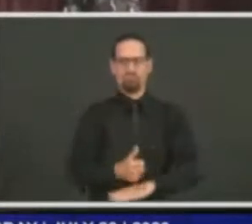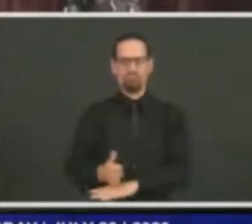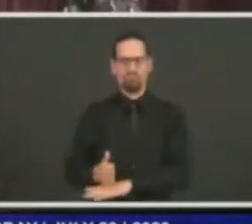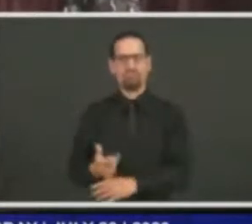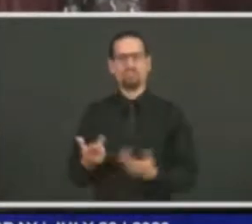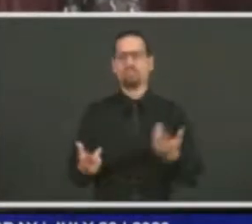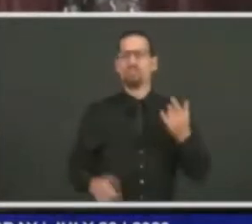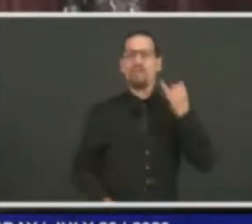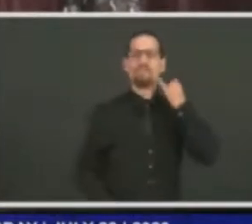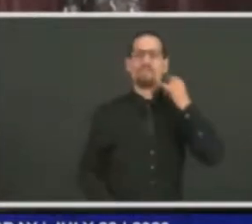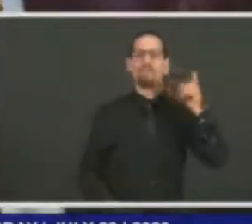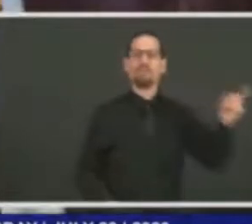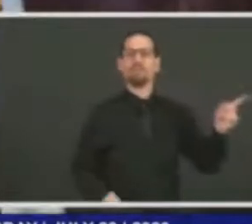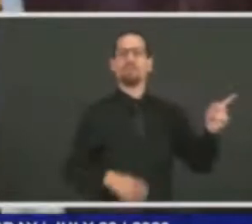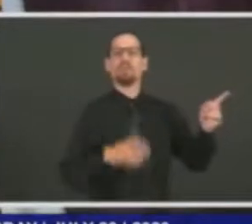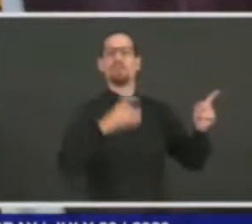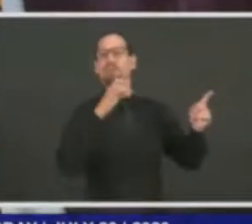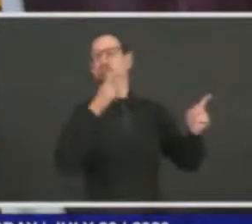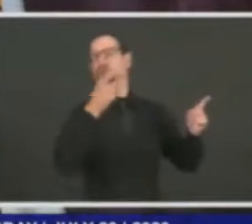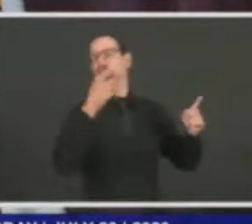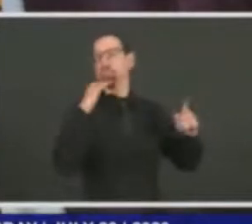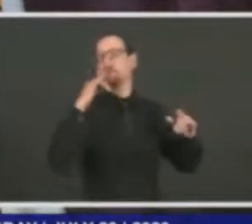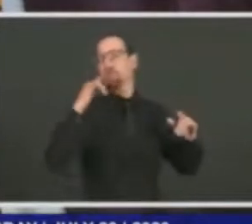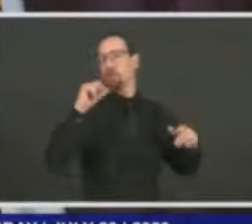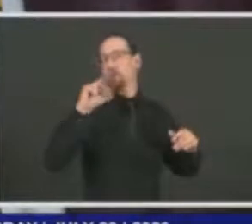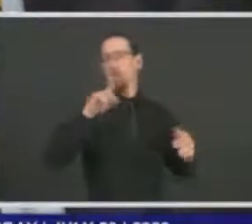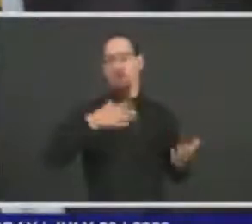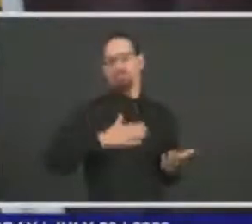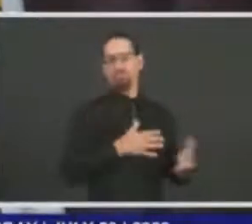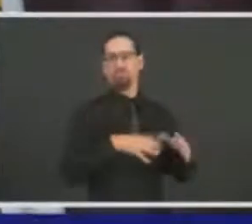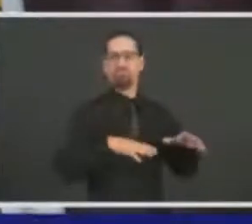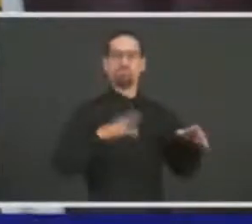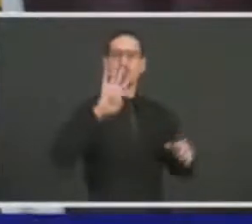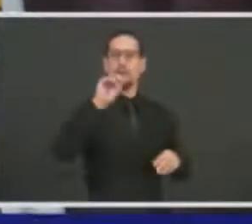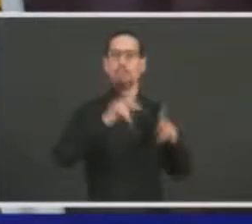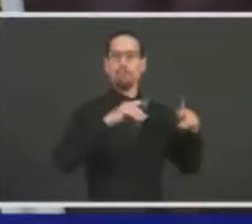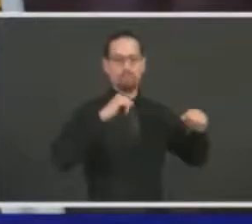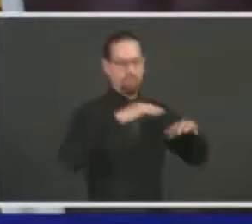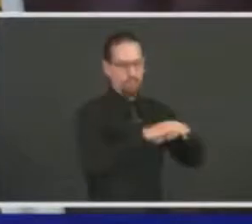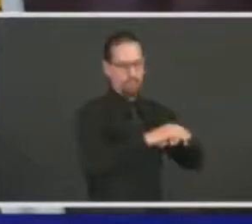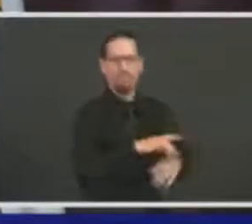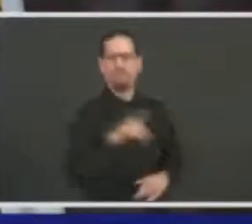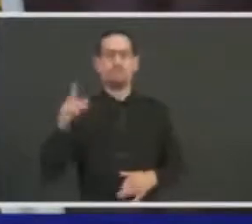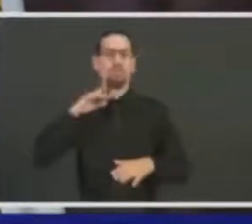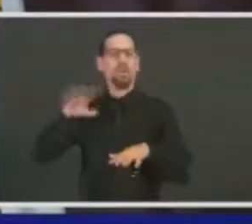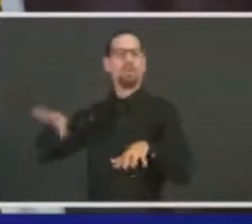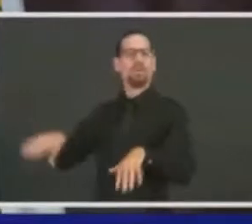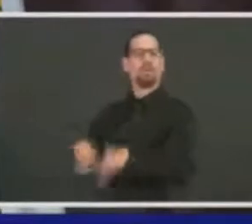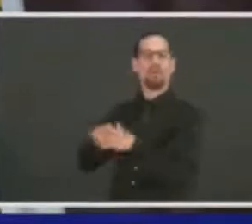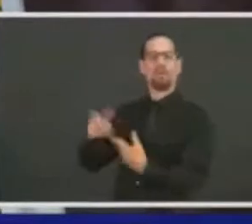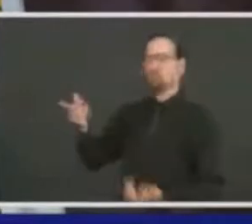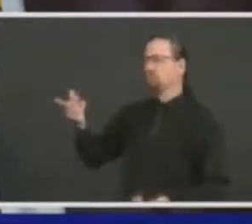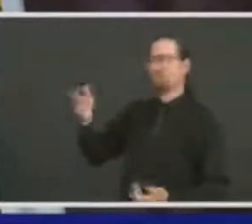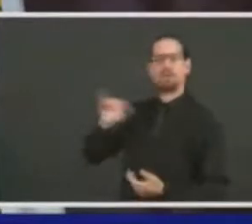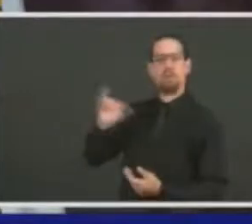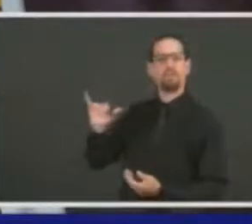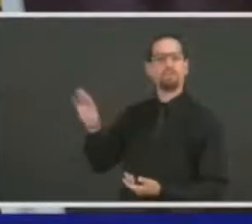can be out in the backyard with 40 people. So can you kind of explain that? So yeah, I would say, first of all, as I've said from the very beginning, there's no